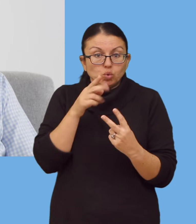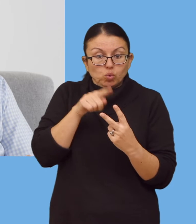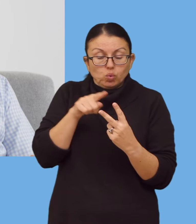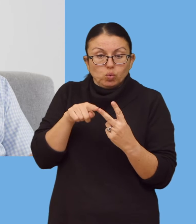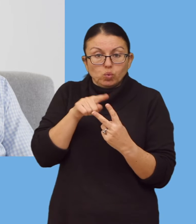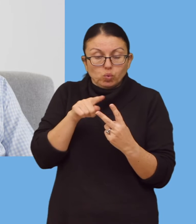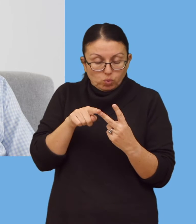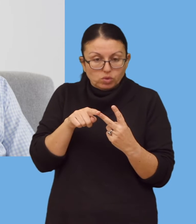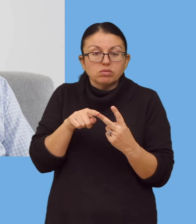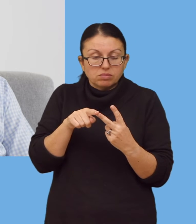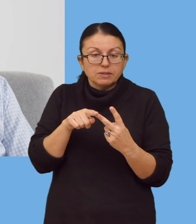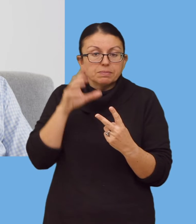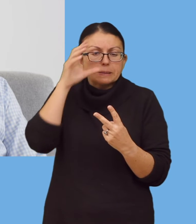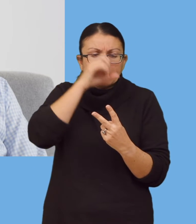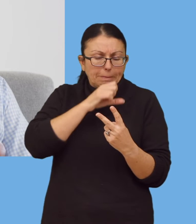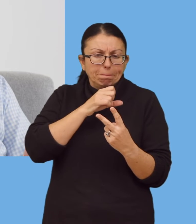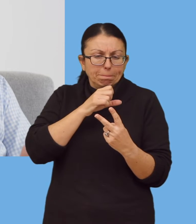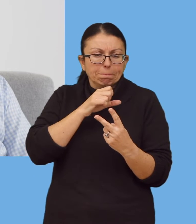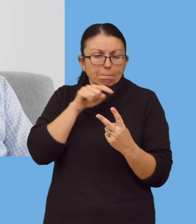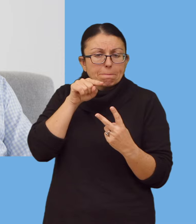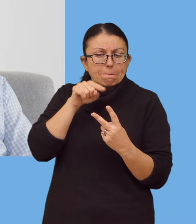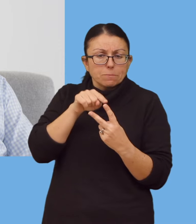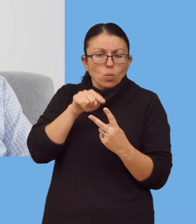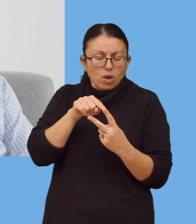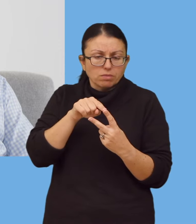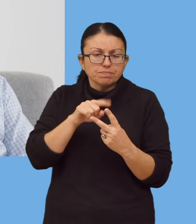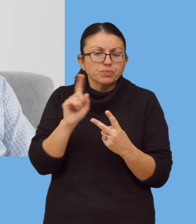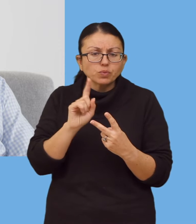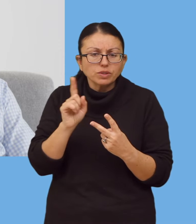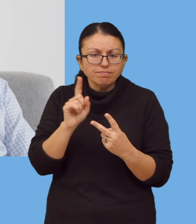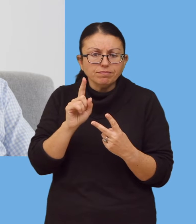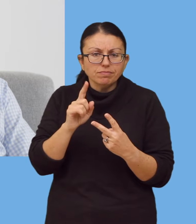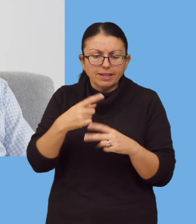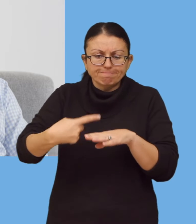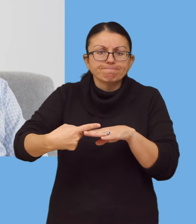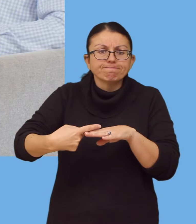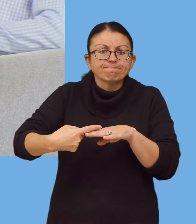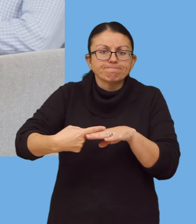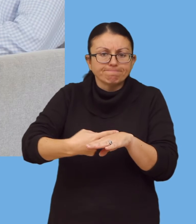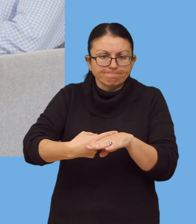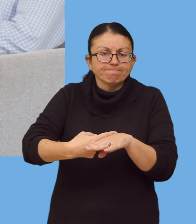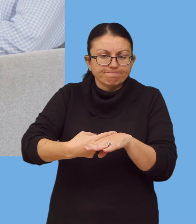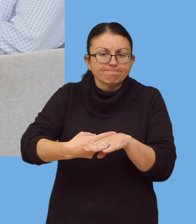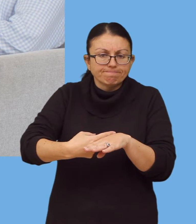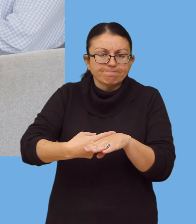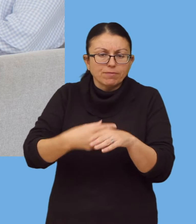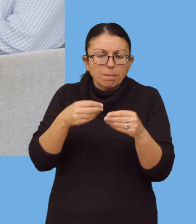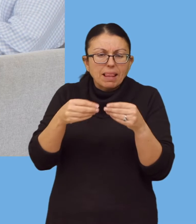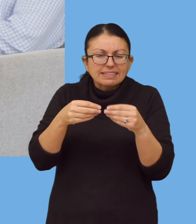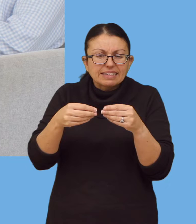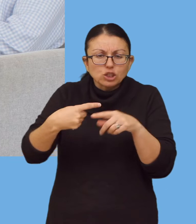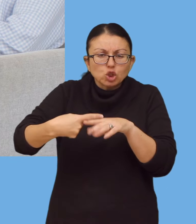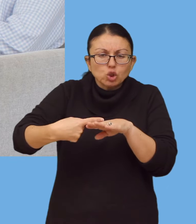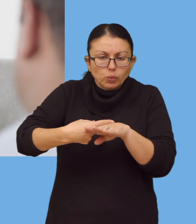going off to sleep. Essentially, one of them involves putting a cannula, which is a small plastic tube, into the back